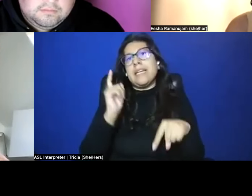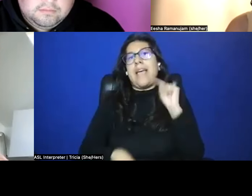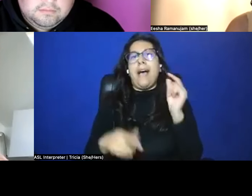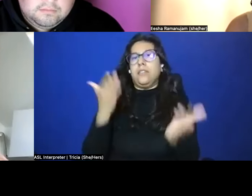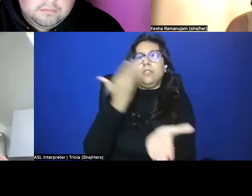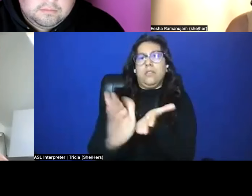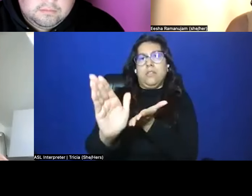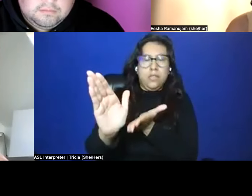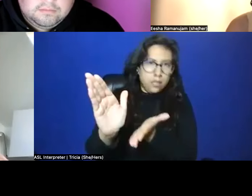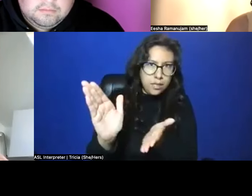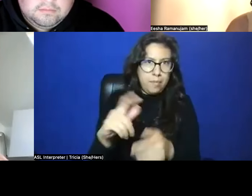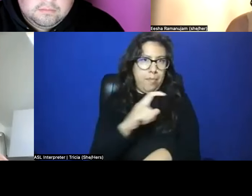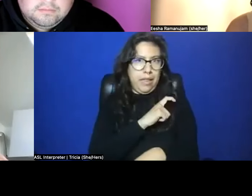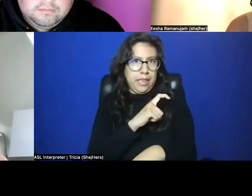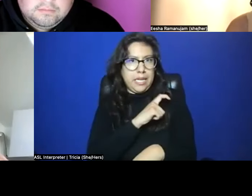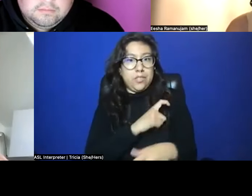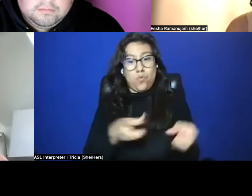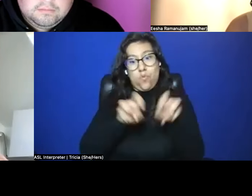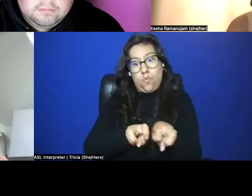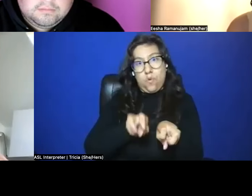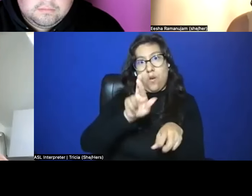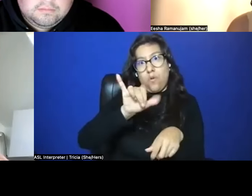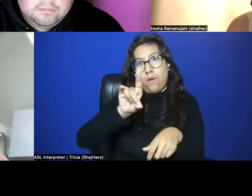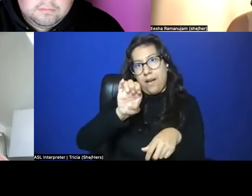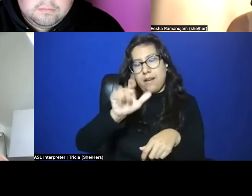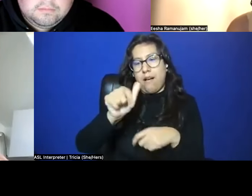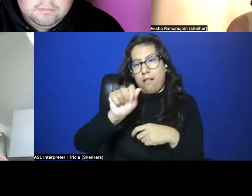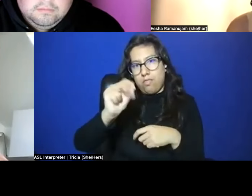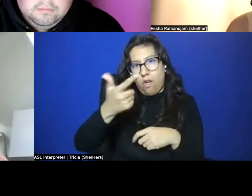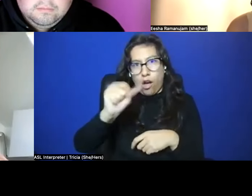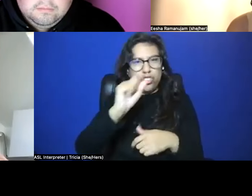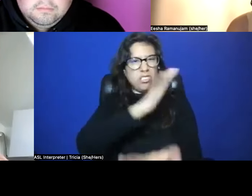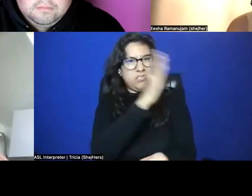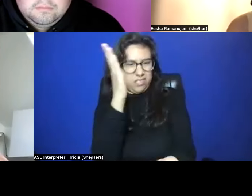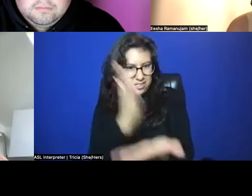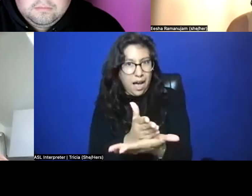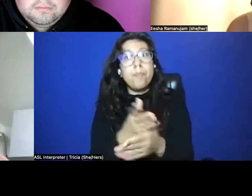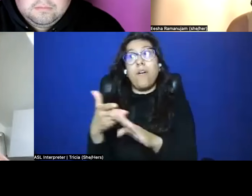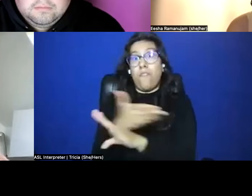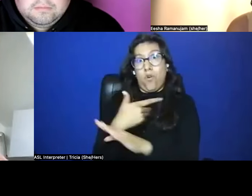that police ride-alongs are something that should be shut down before we shut down the